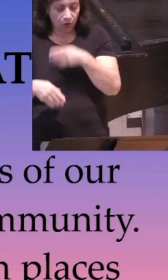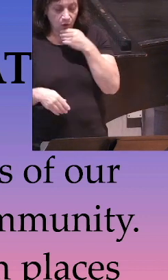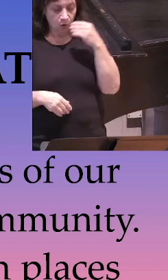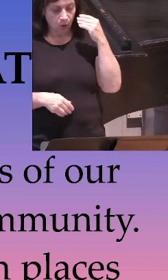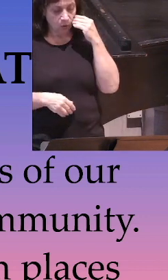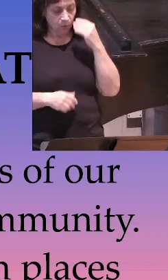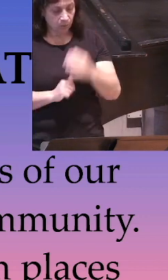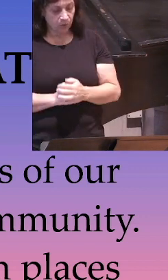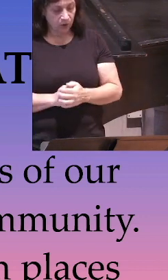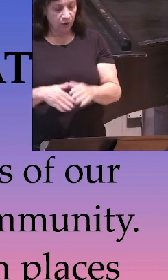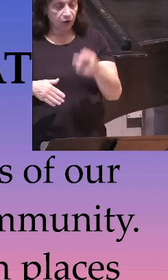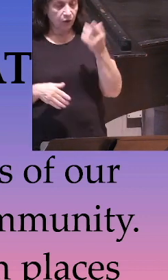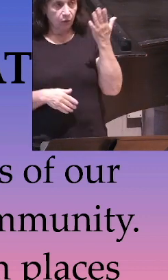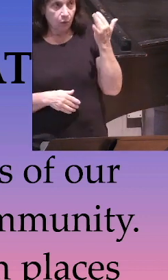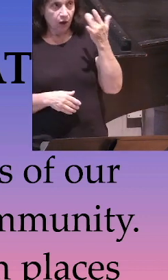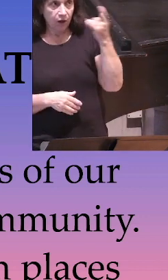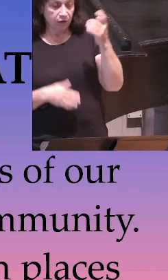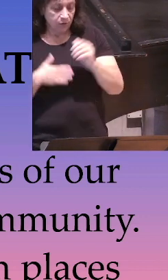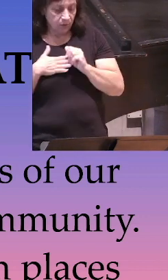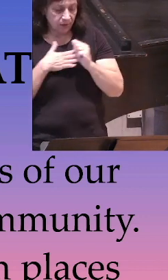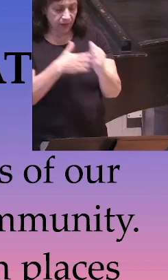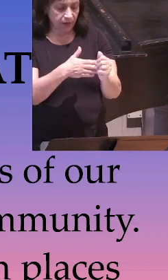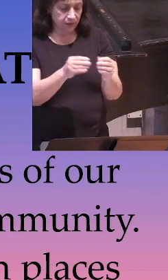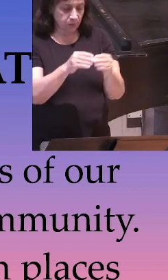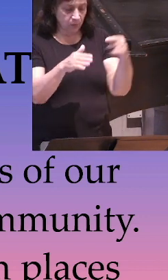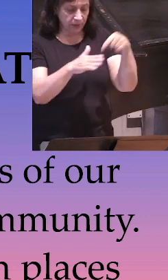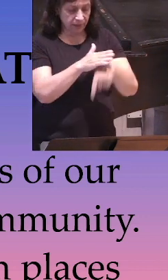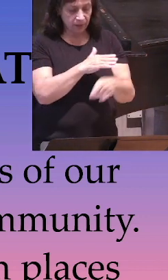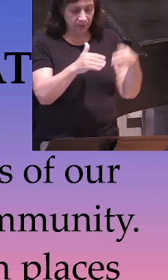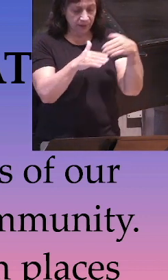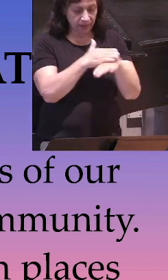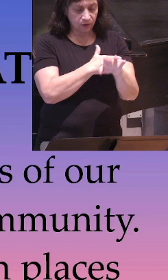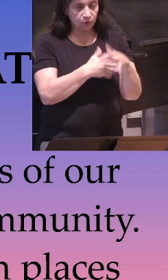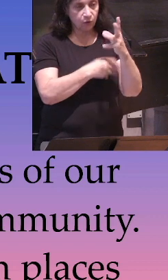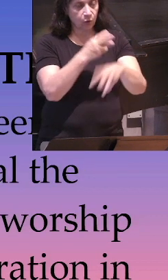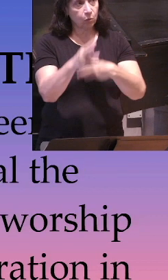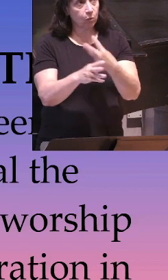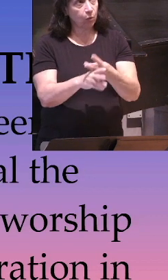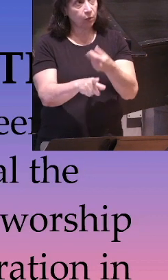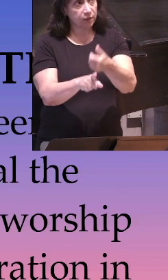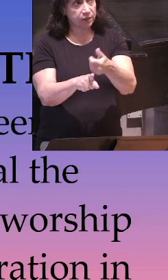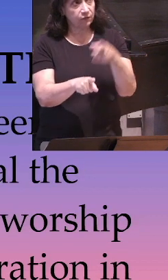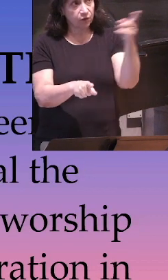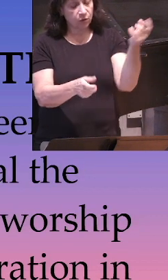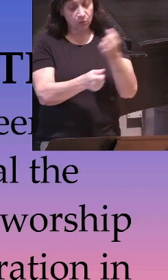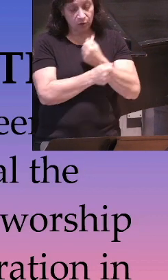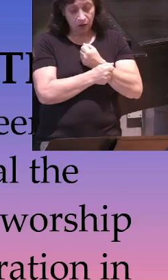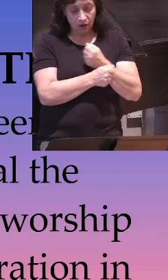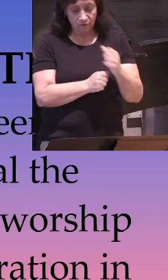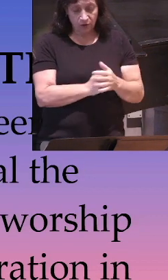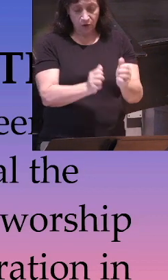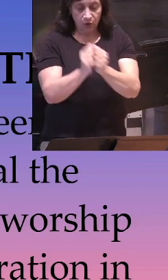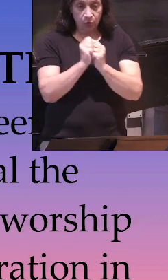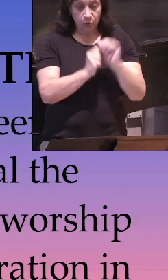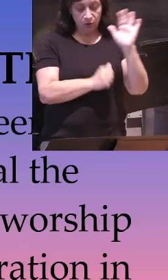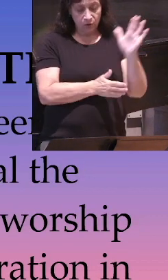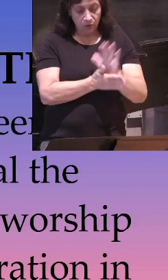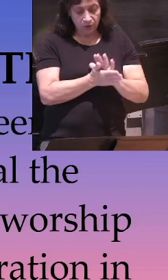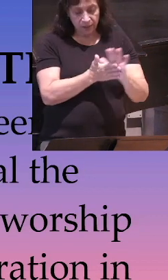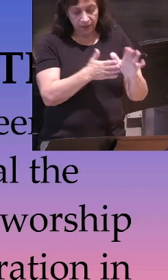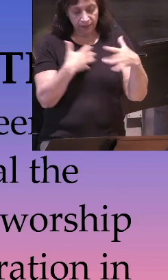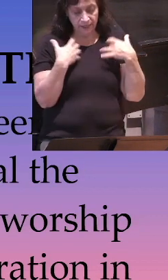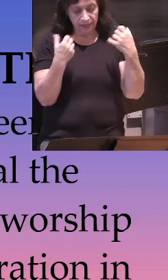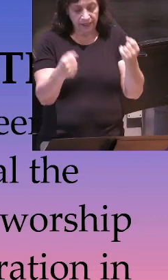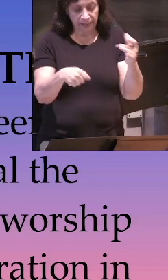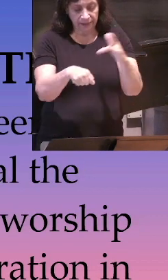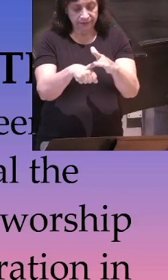home to lead us more deeply into the world you love. With your gentle,